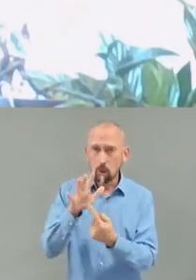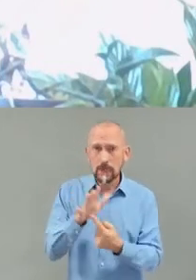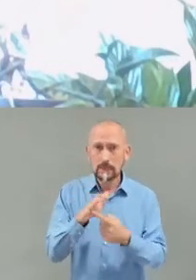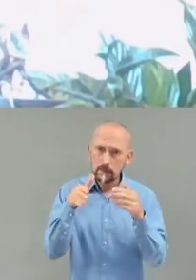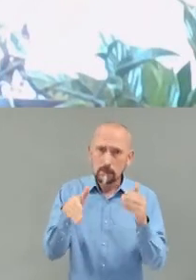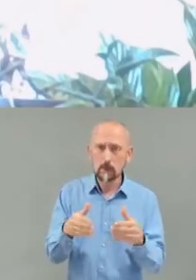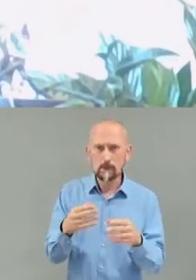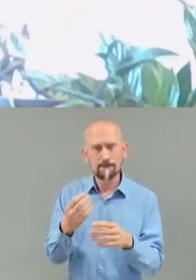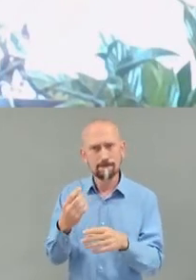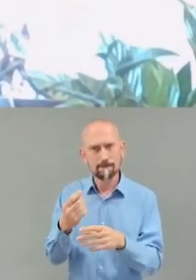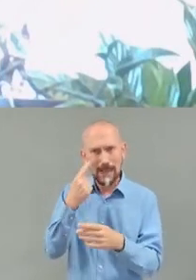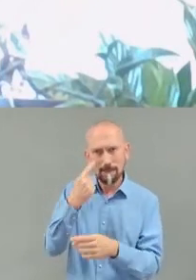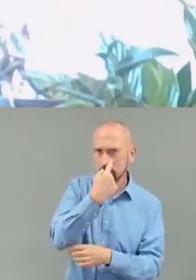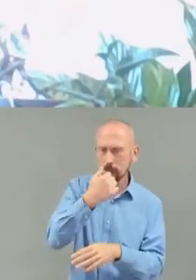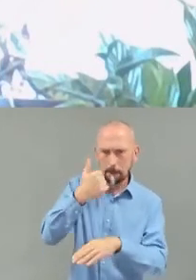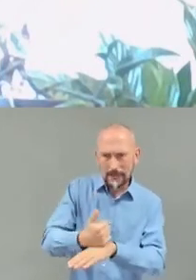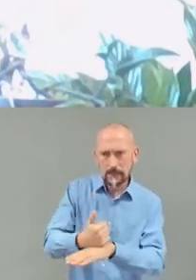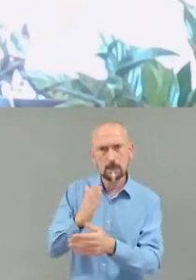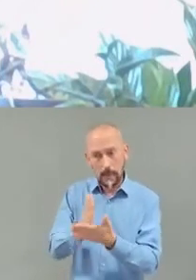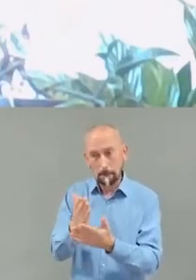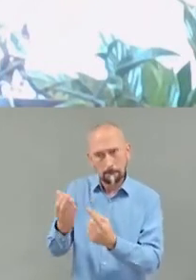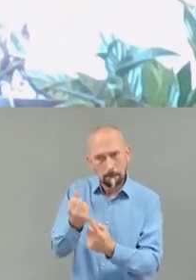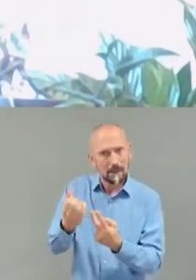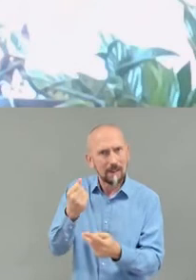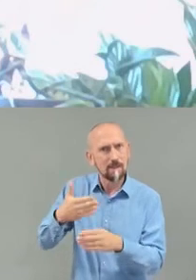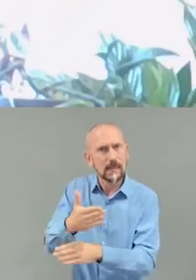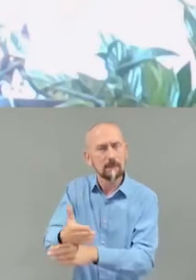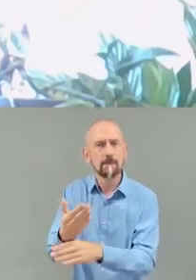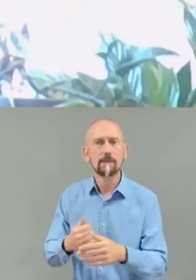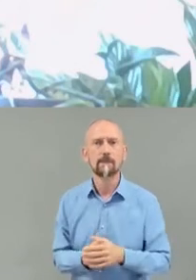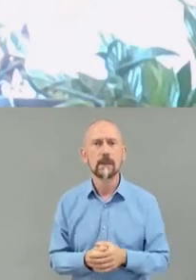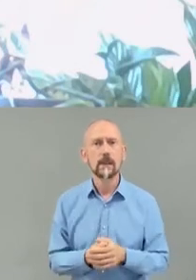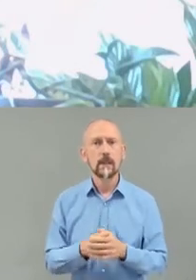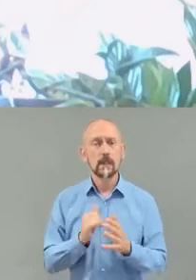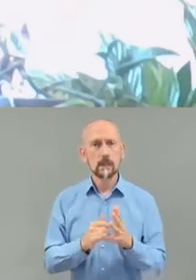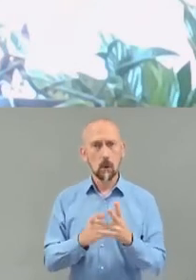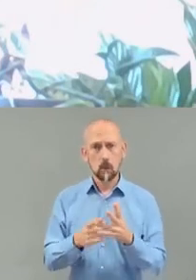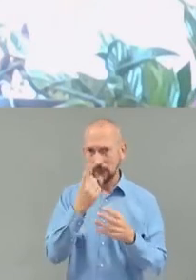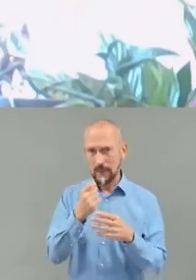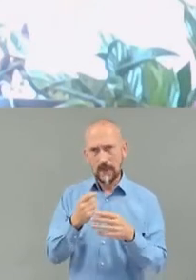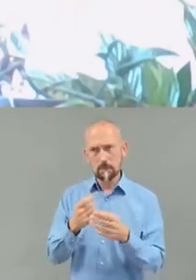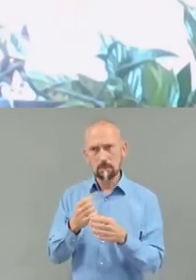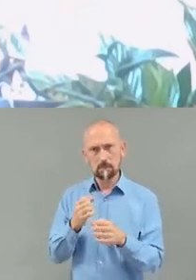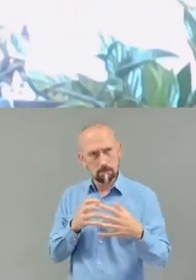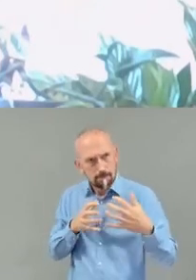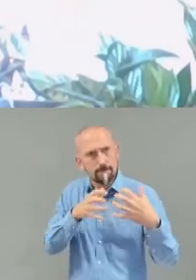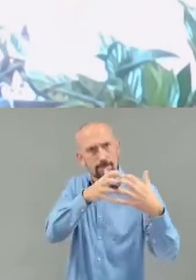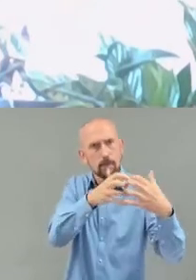and evidence base and trying to work our way to have a place at the multidisciplinary